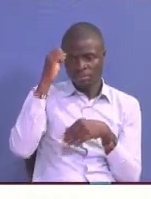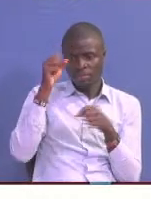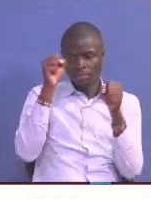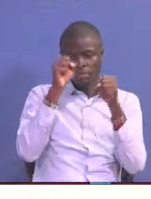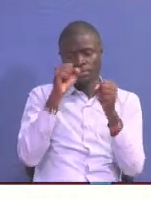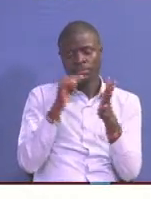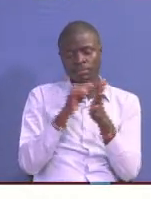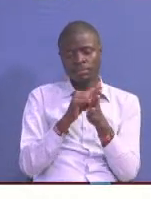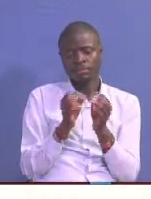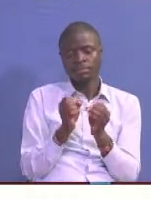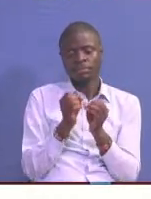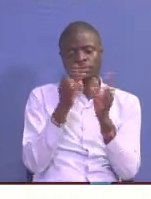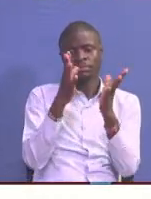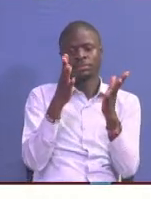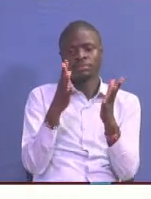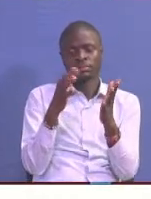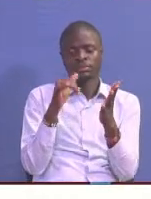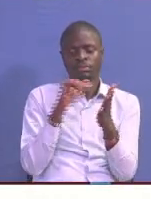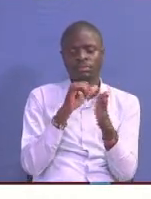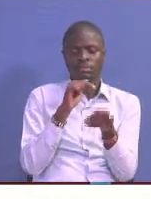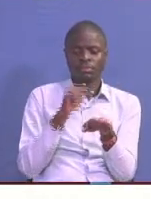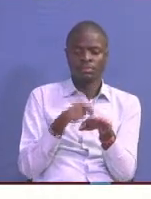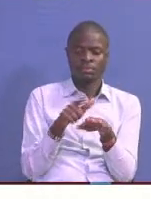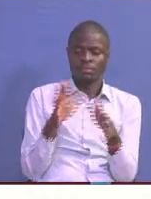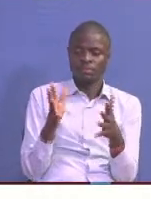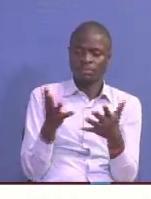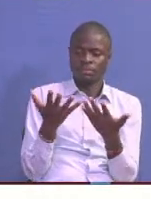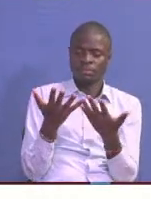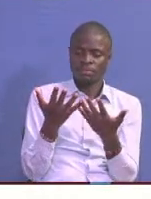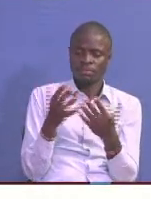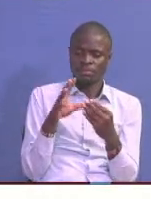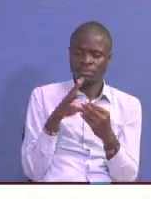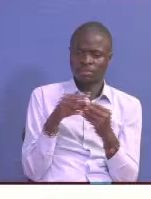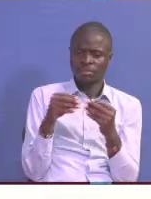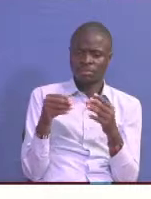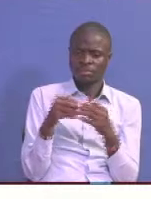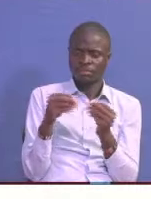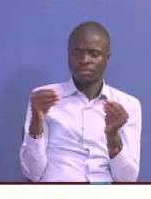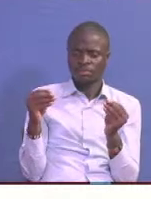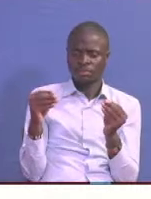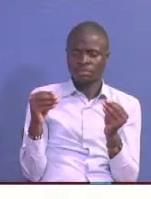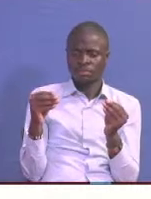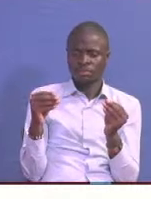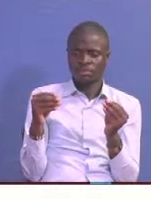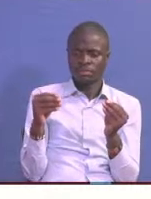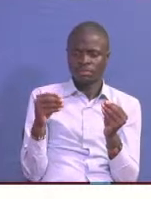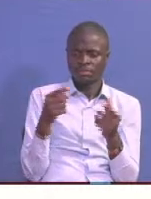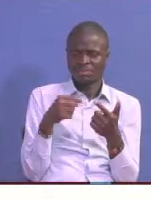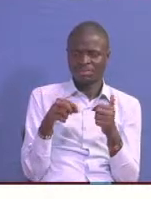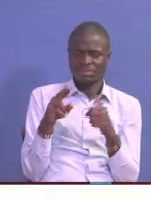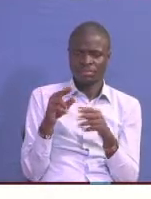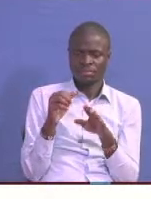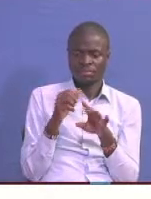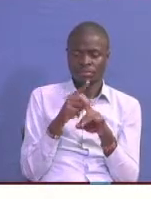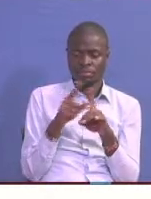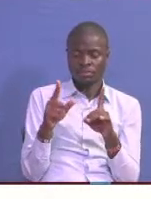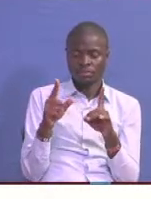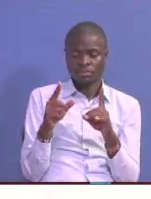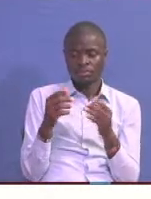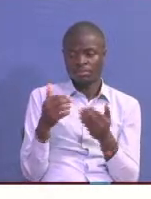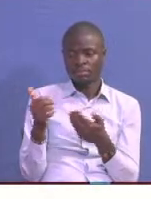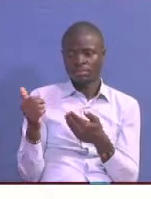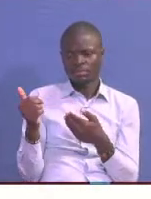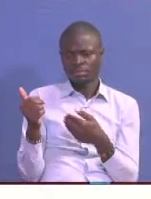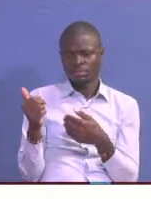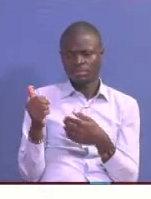that influences and determines how we innovate and create and come up with differentiated products